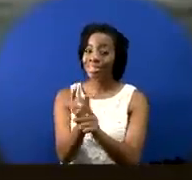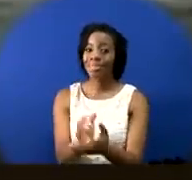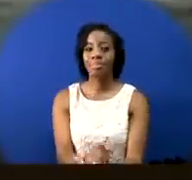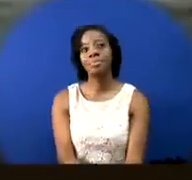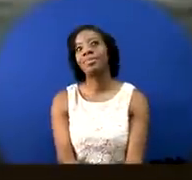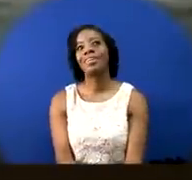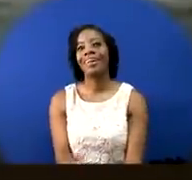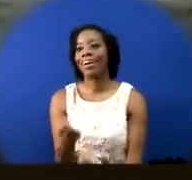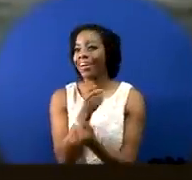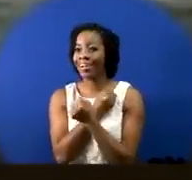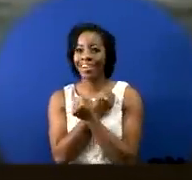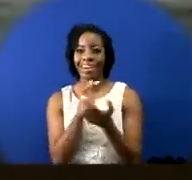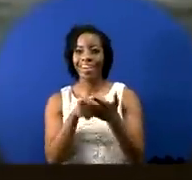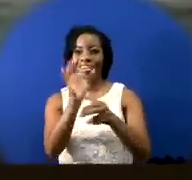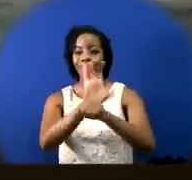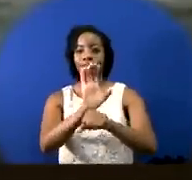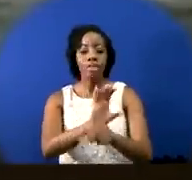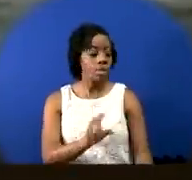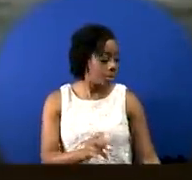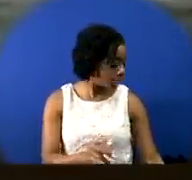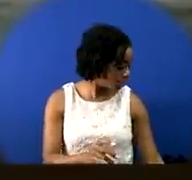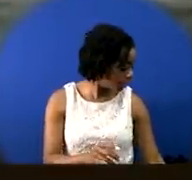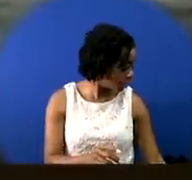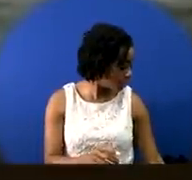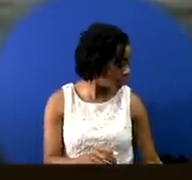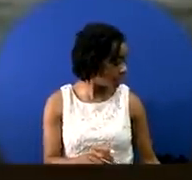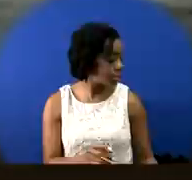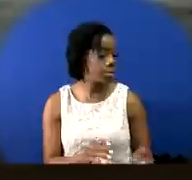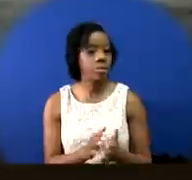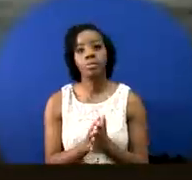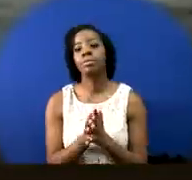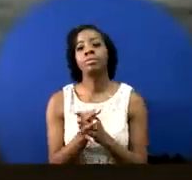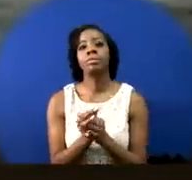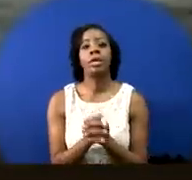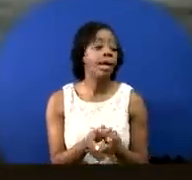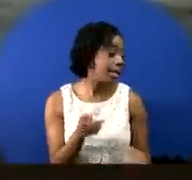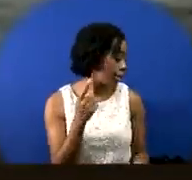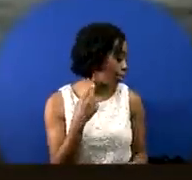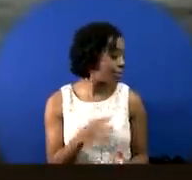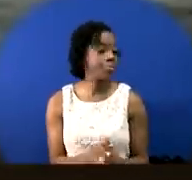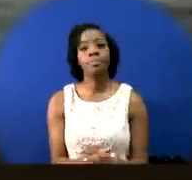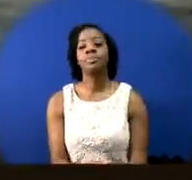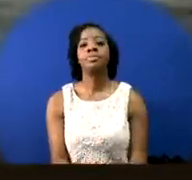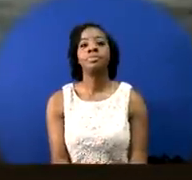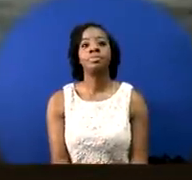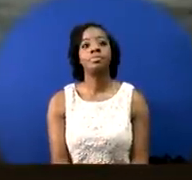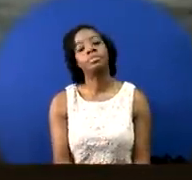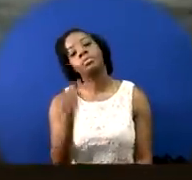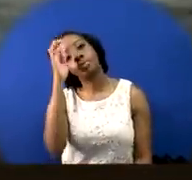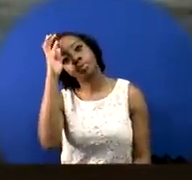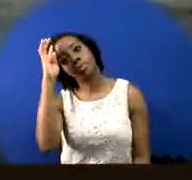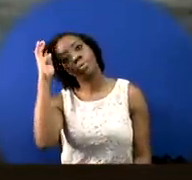I love this church. Seen God work some things out for you.